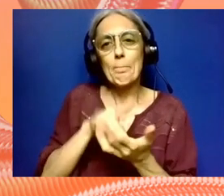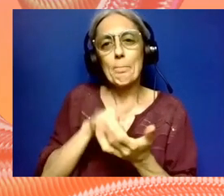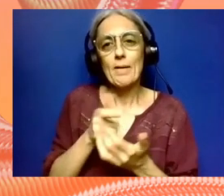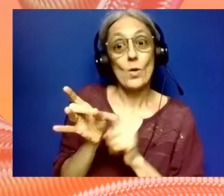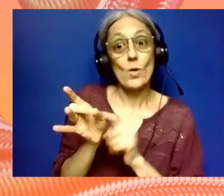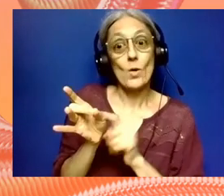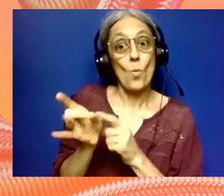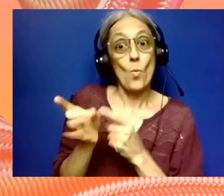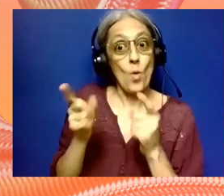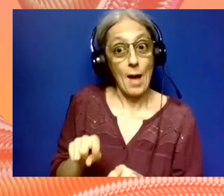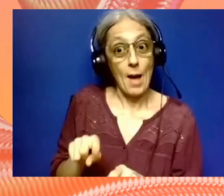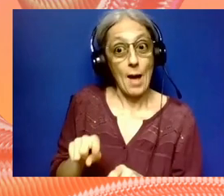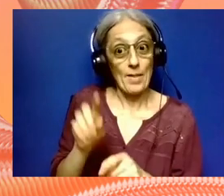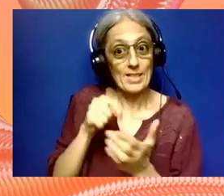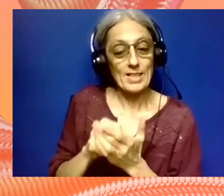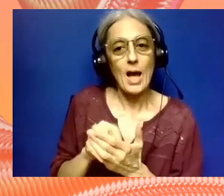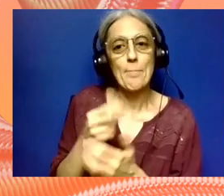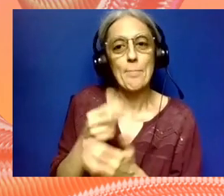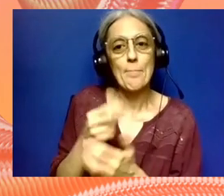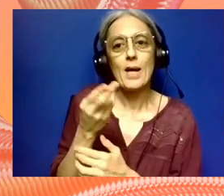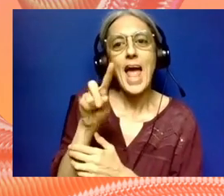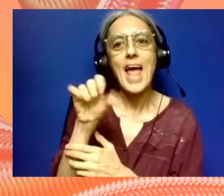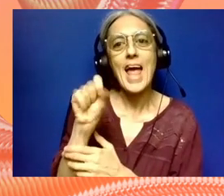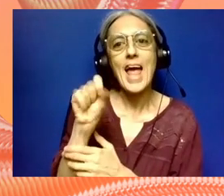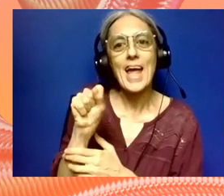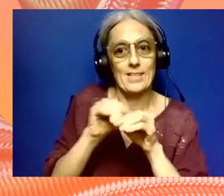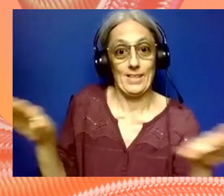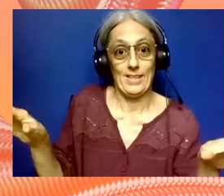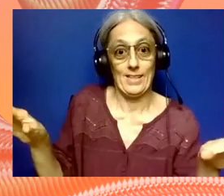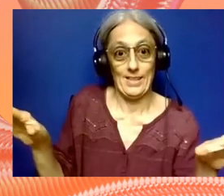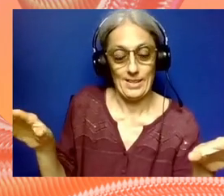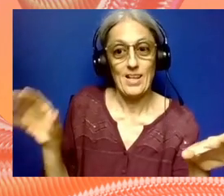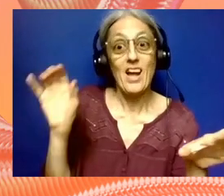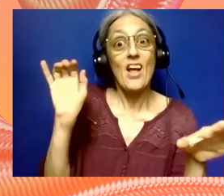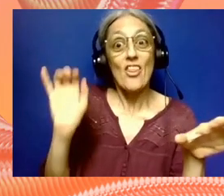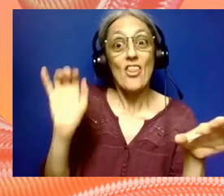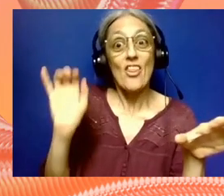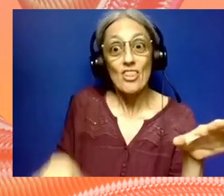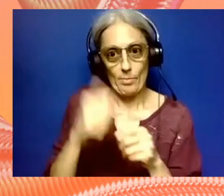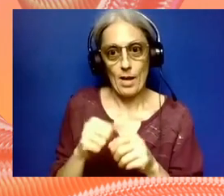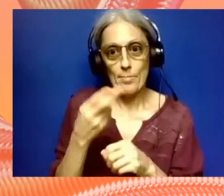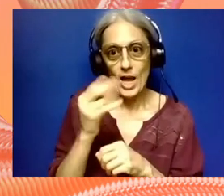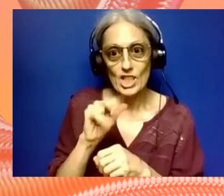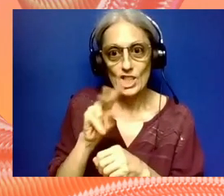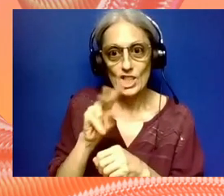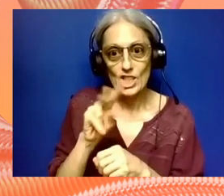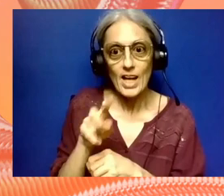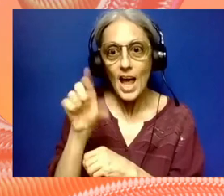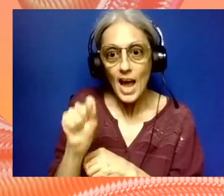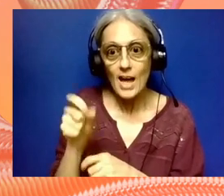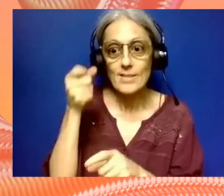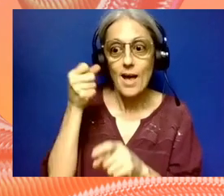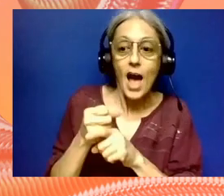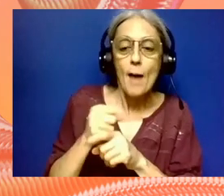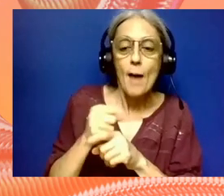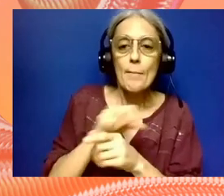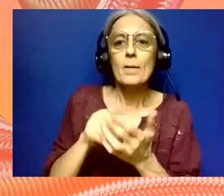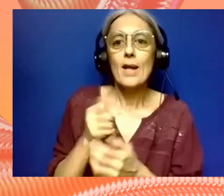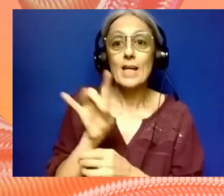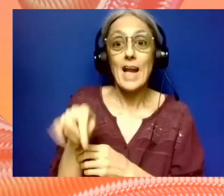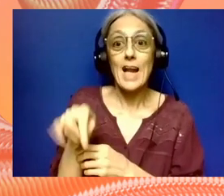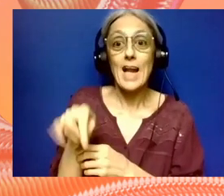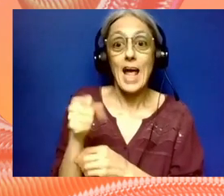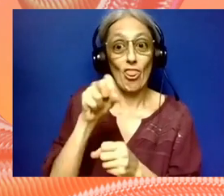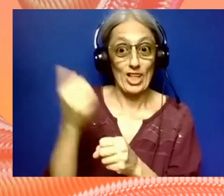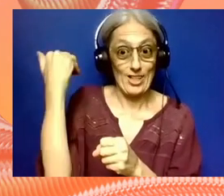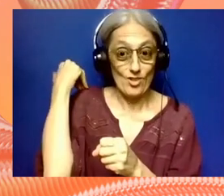exactly. Okay. And all of that unearthed and exposed and... Right. Mm-hmm. Well, so